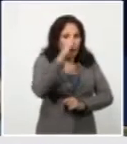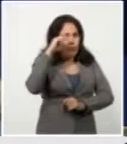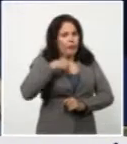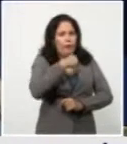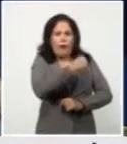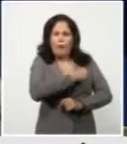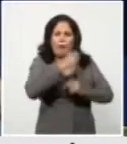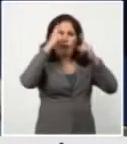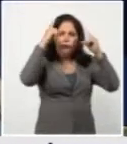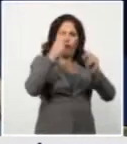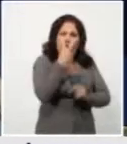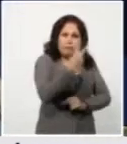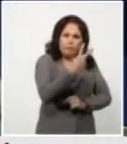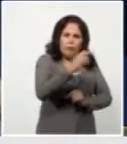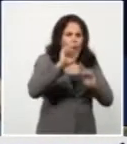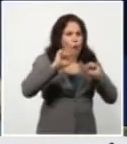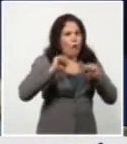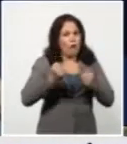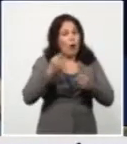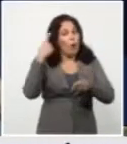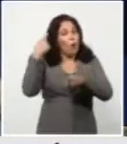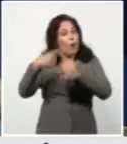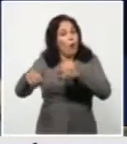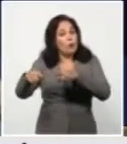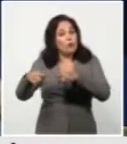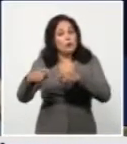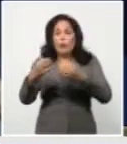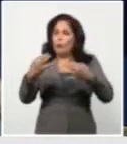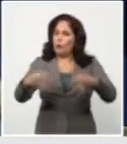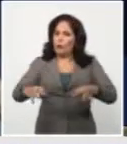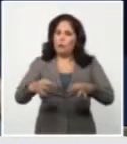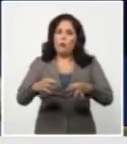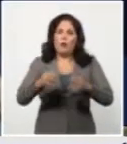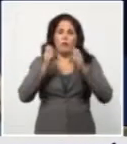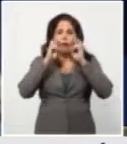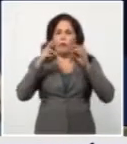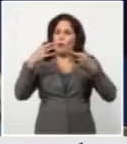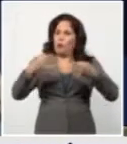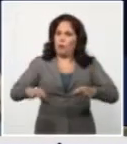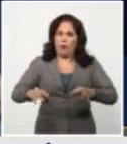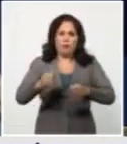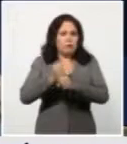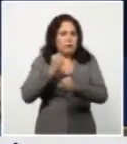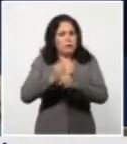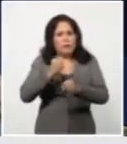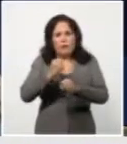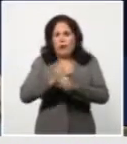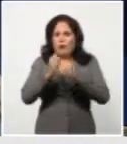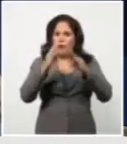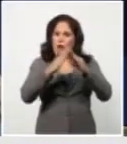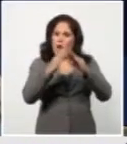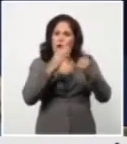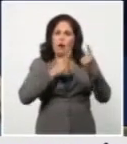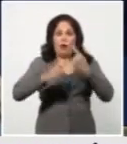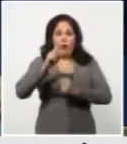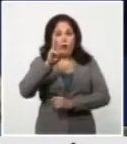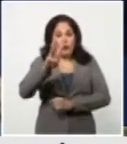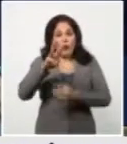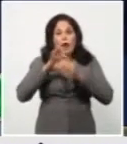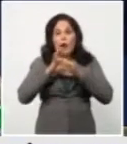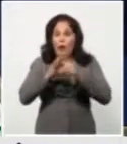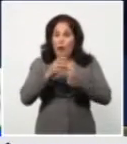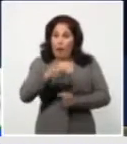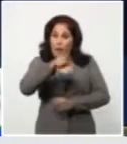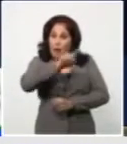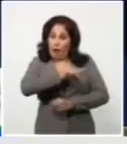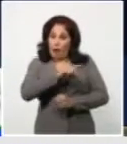are quarantined at home, and some others are back to their everyday